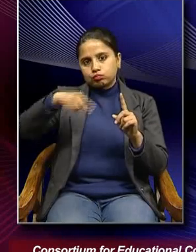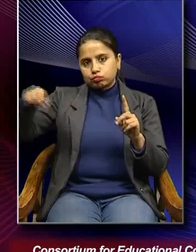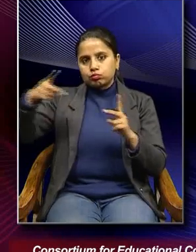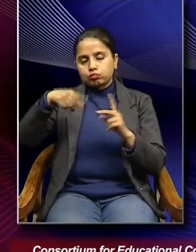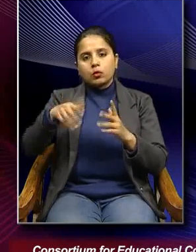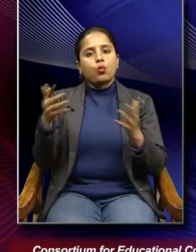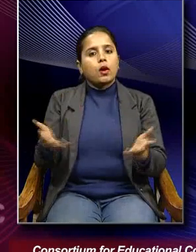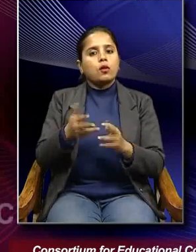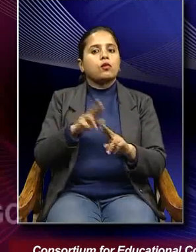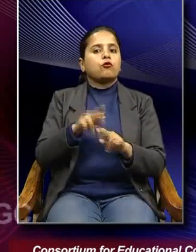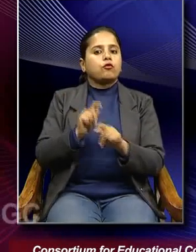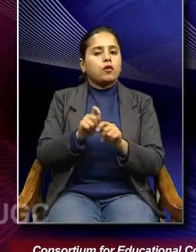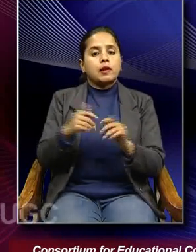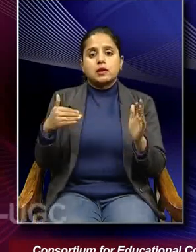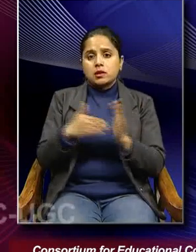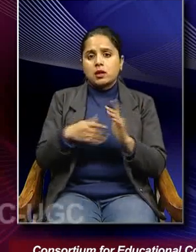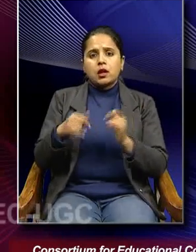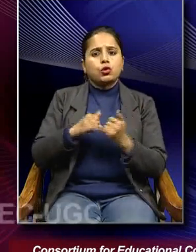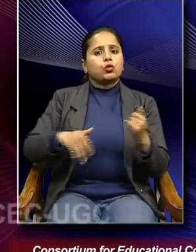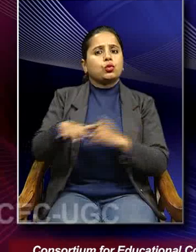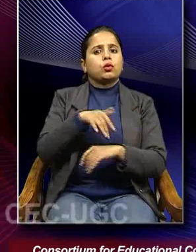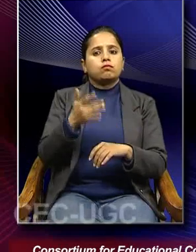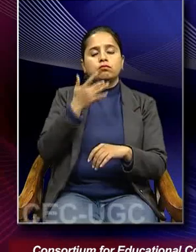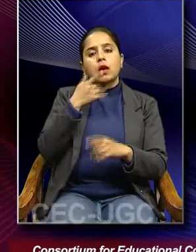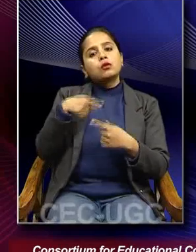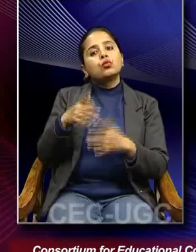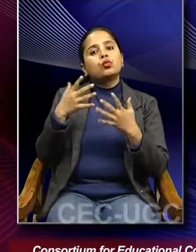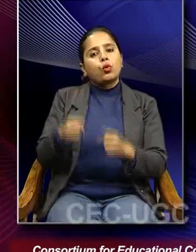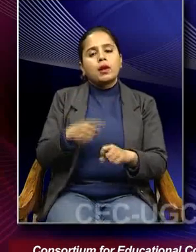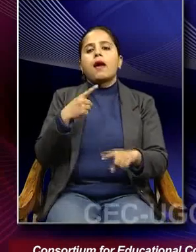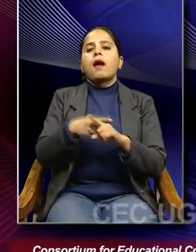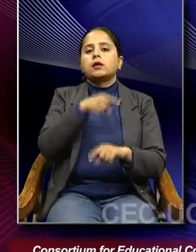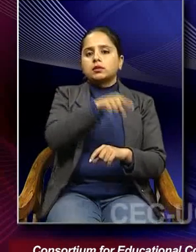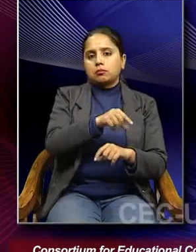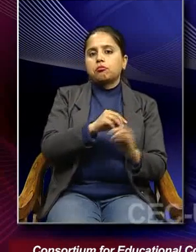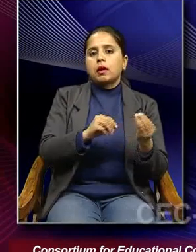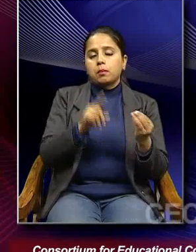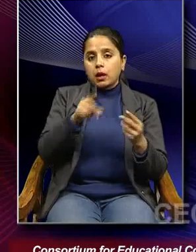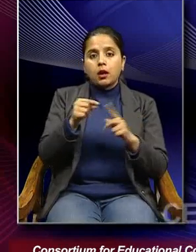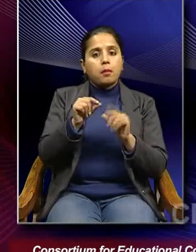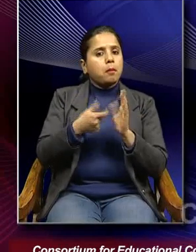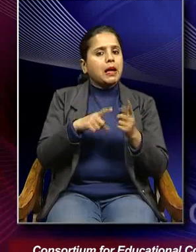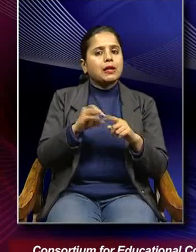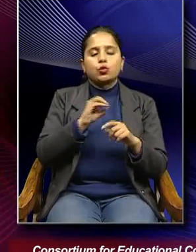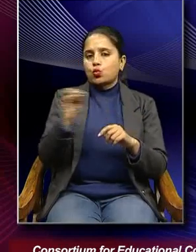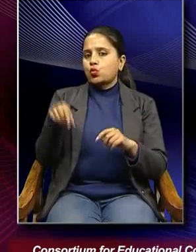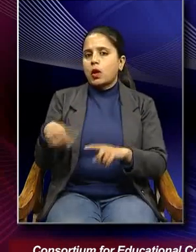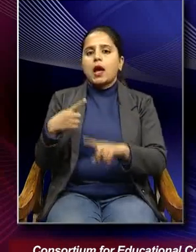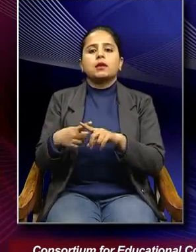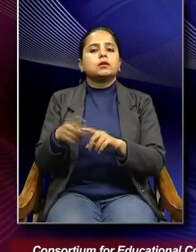function. Thus Z is socially preferred to X but not Pareto preferred to